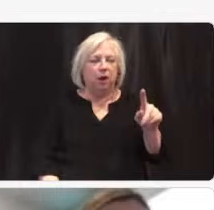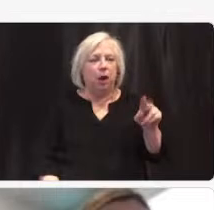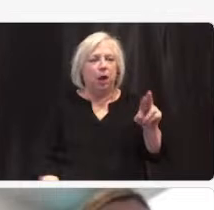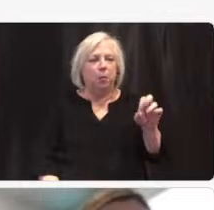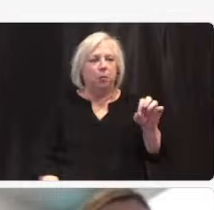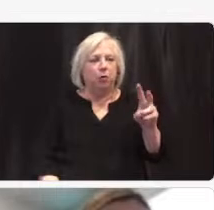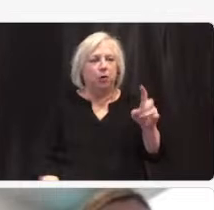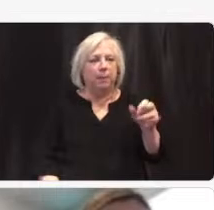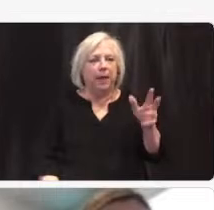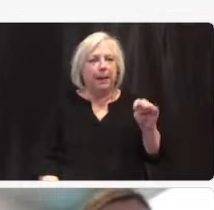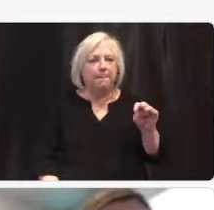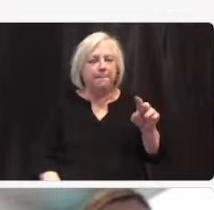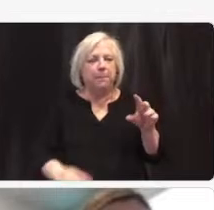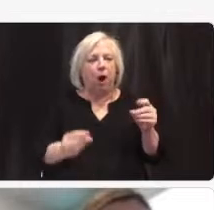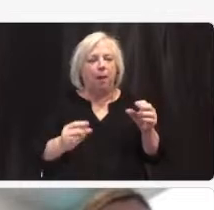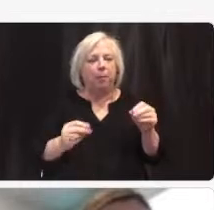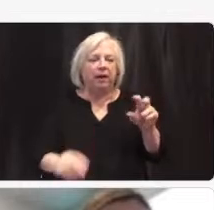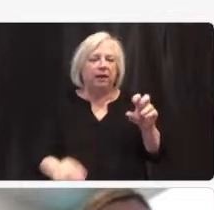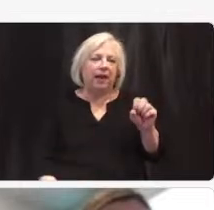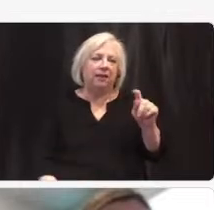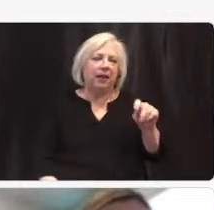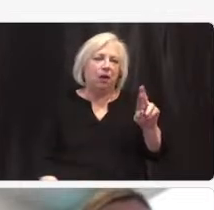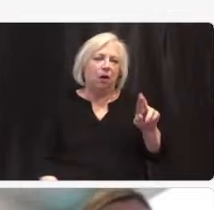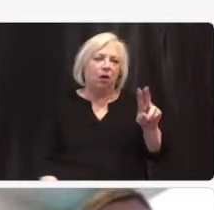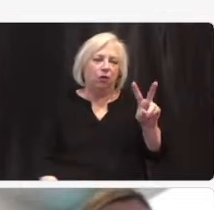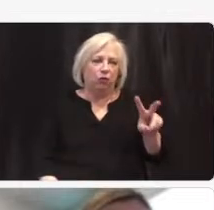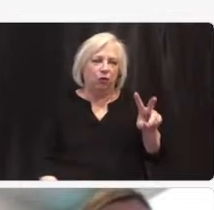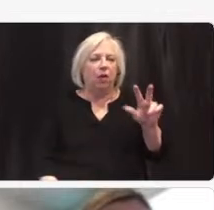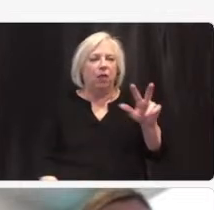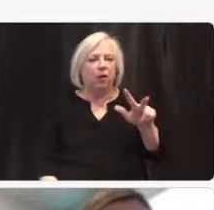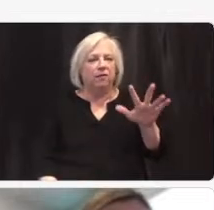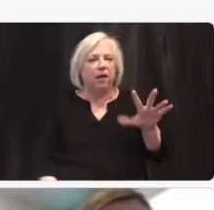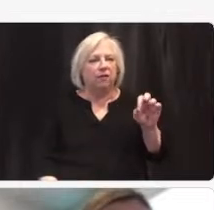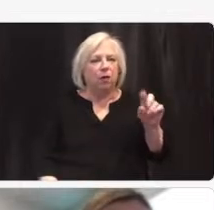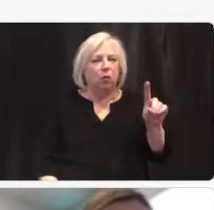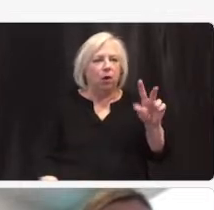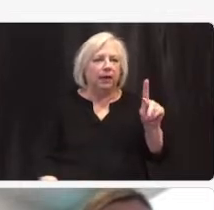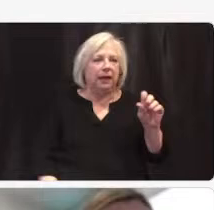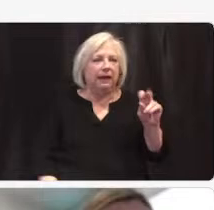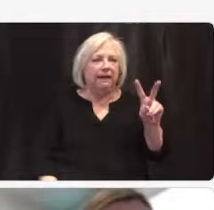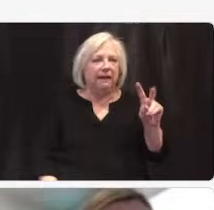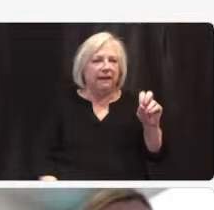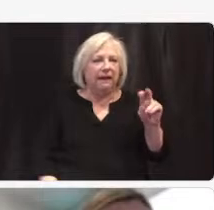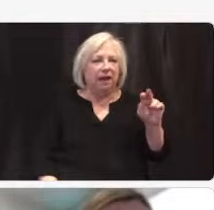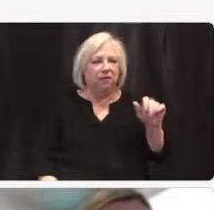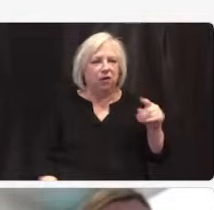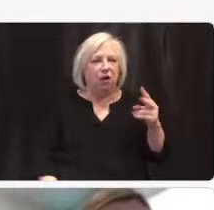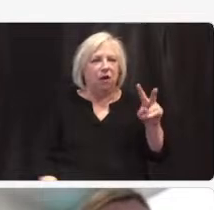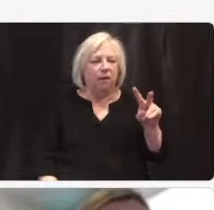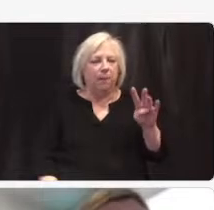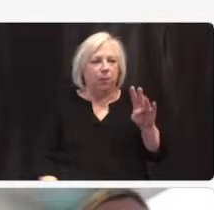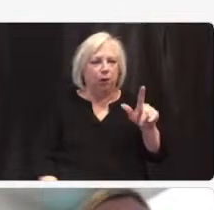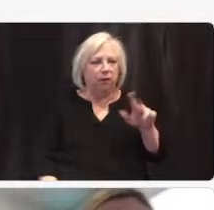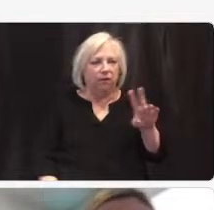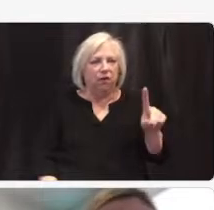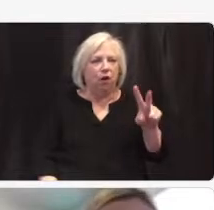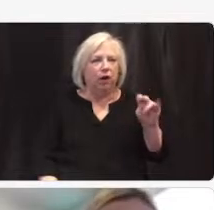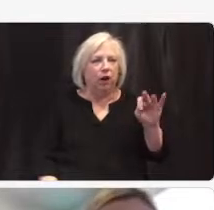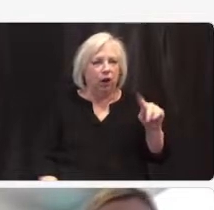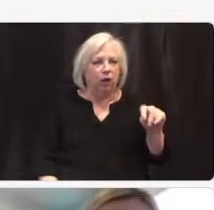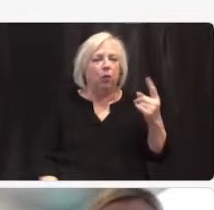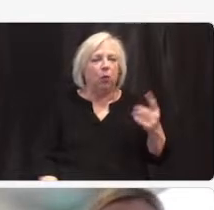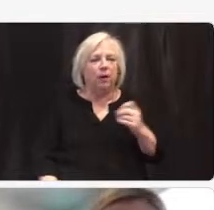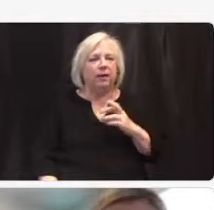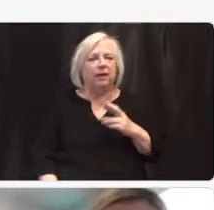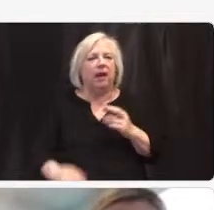1, STR2, PDC, 3501 Kavanaugh Boulevard, Unit Number 1. Staff recommends approval of the PDC